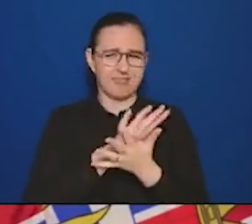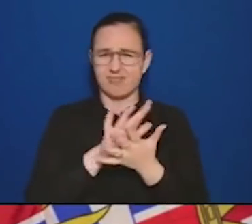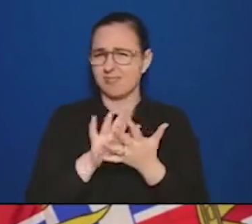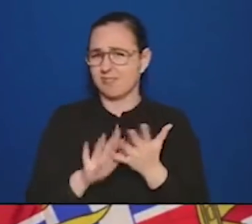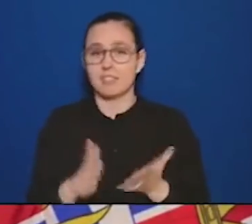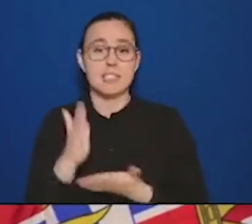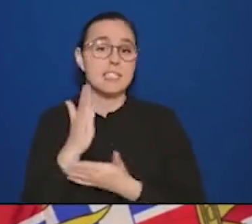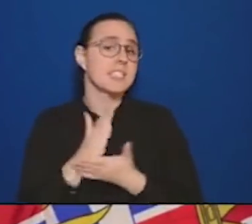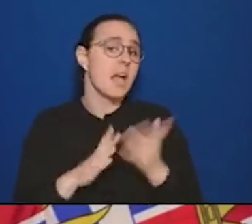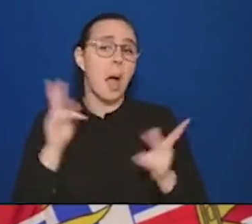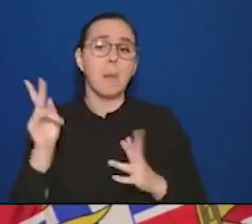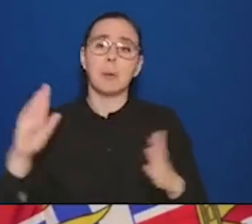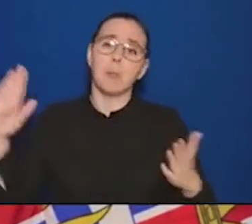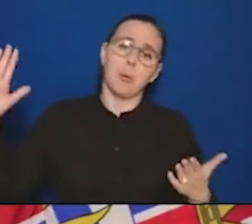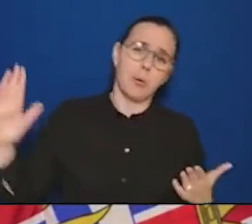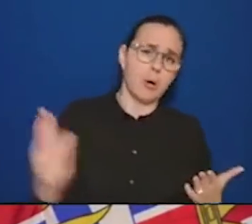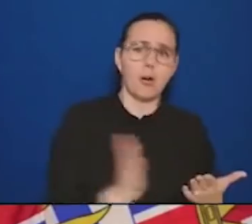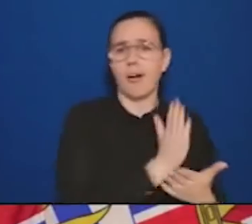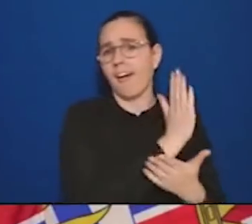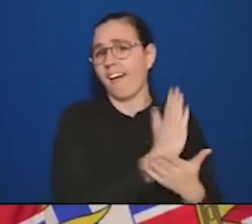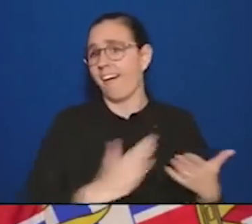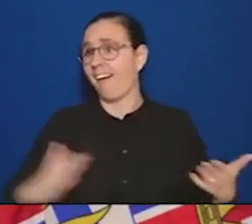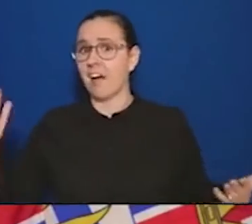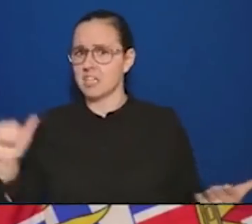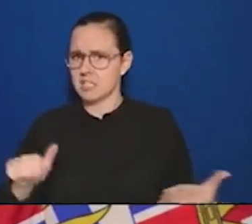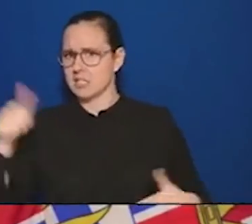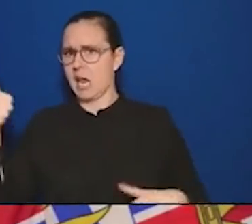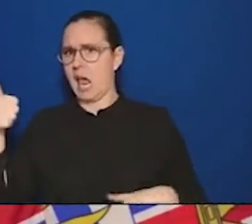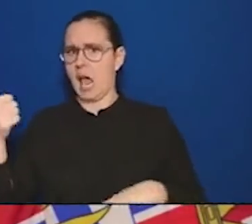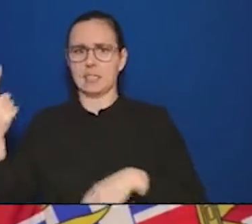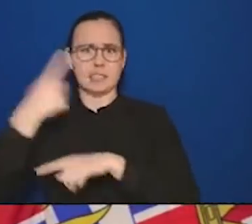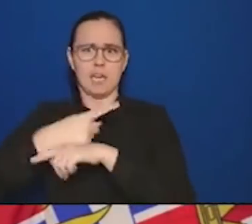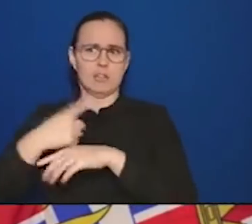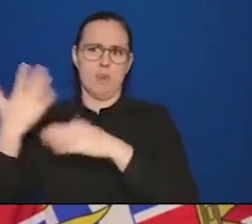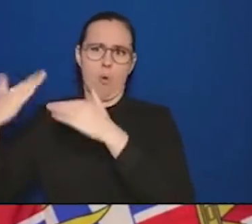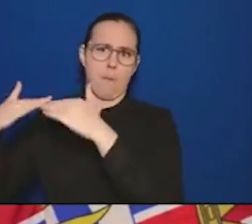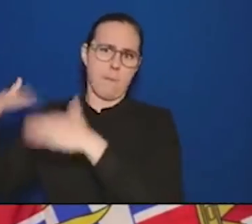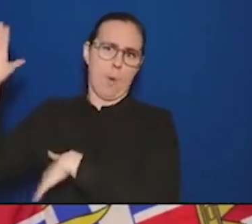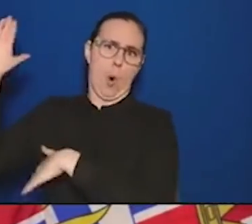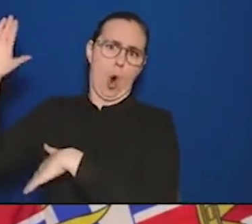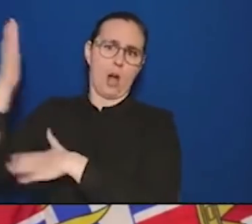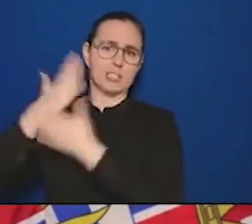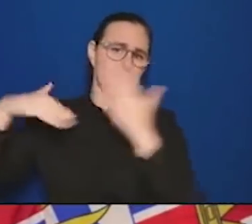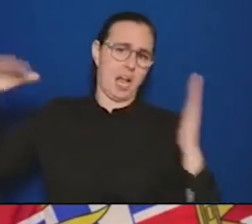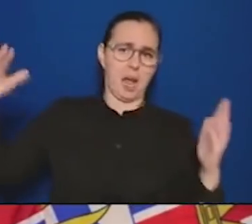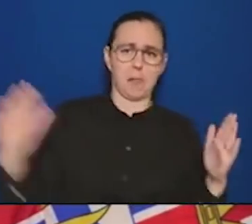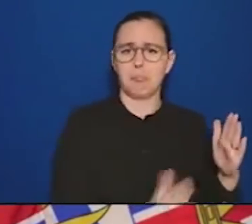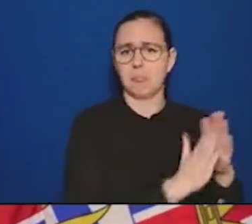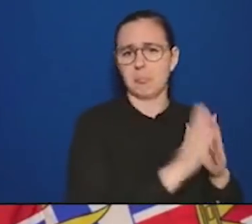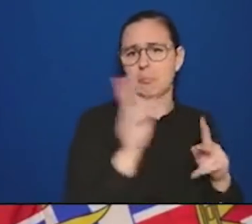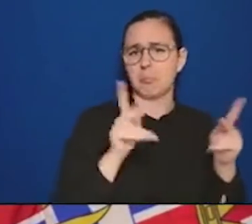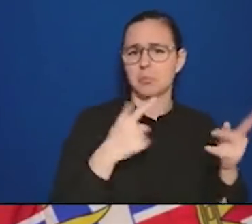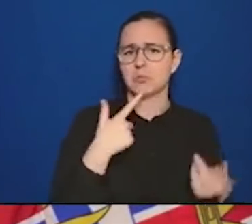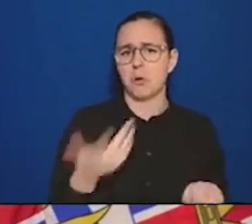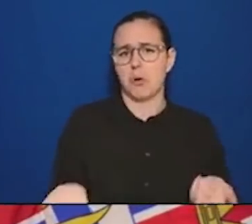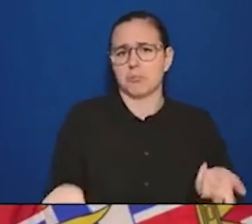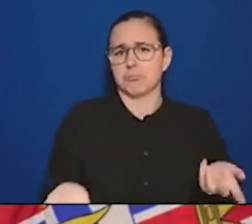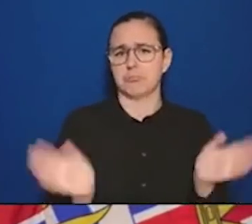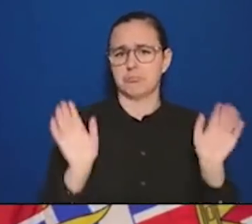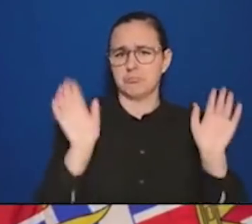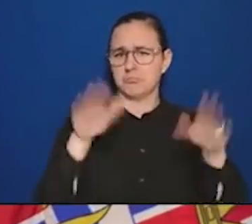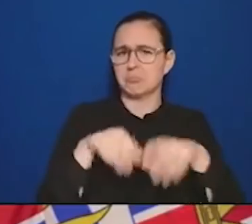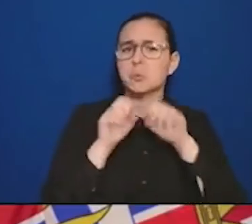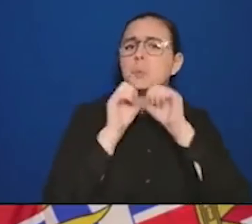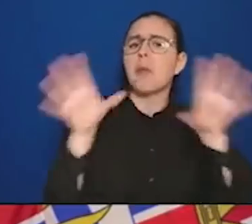saying 10 days plus there should be the minimum, and then there were others who were saying don't do anything.